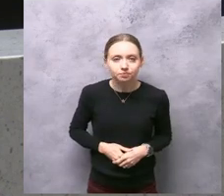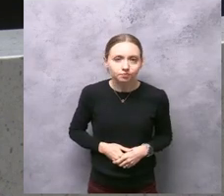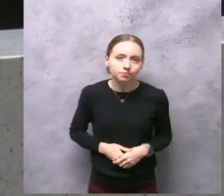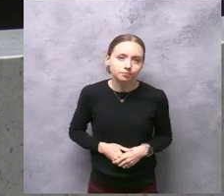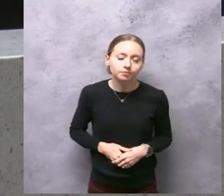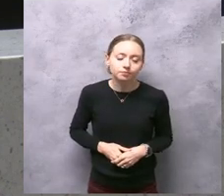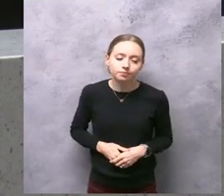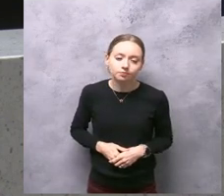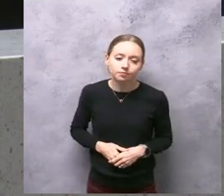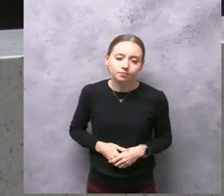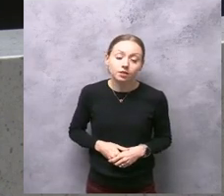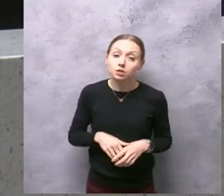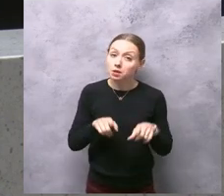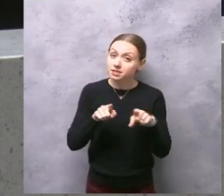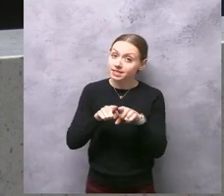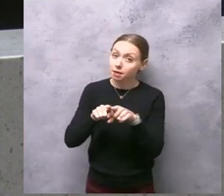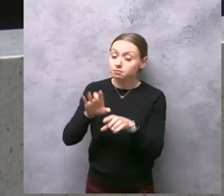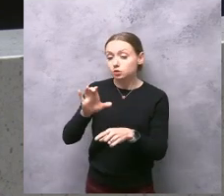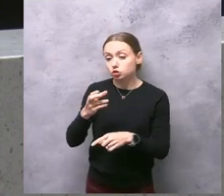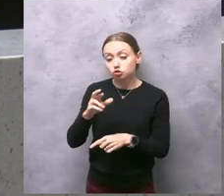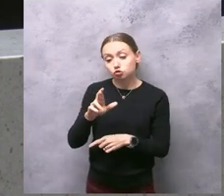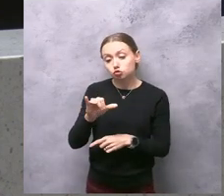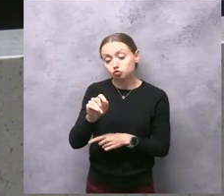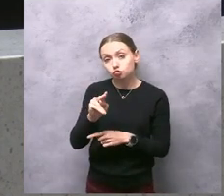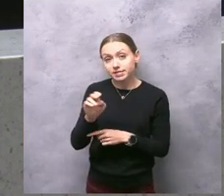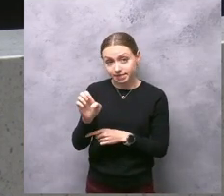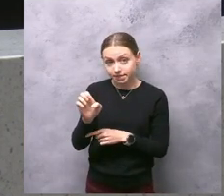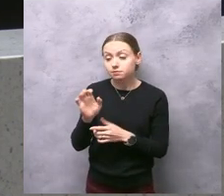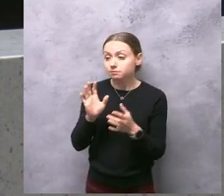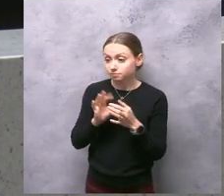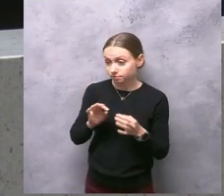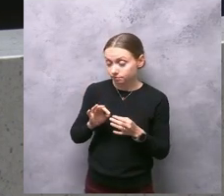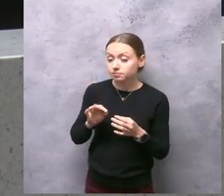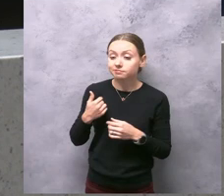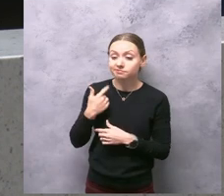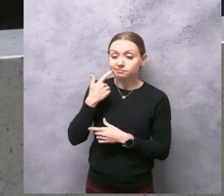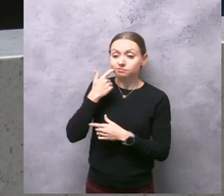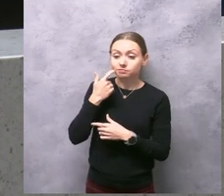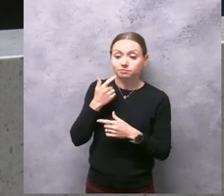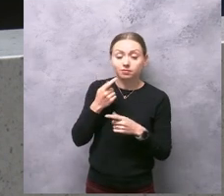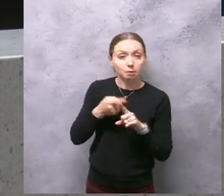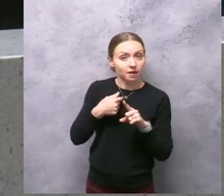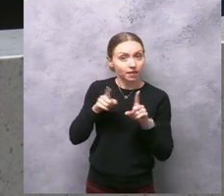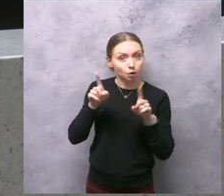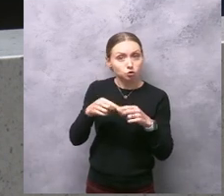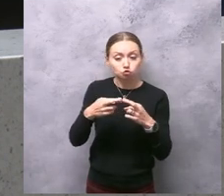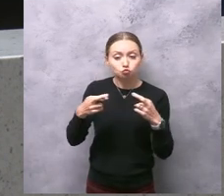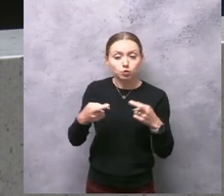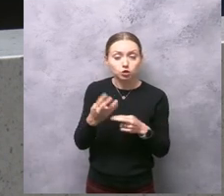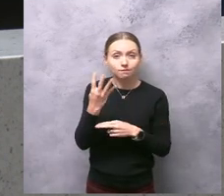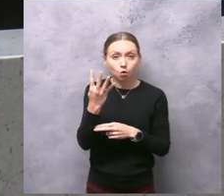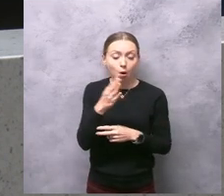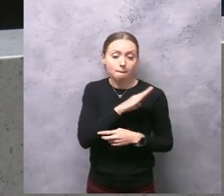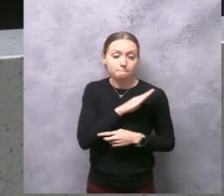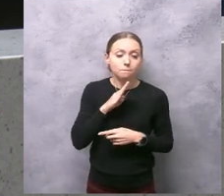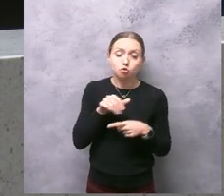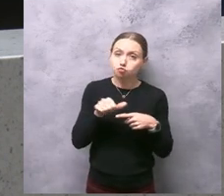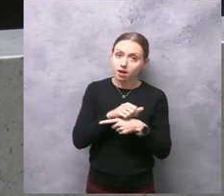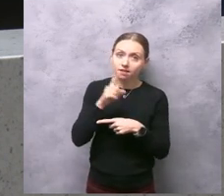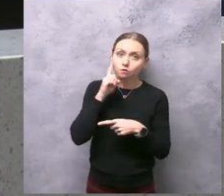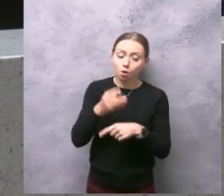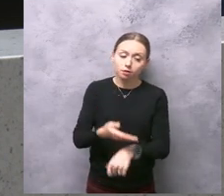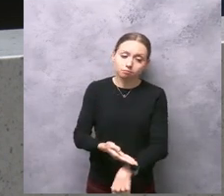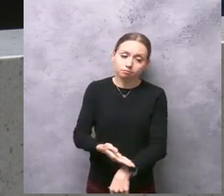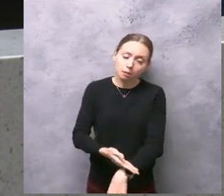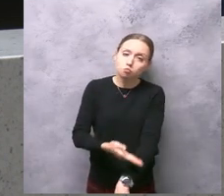so, like Christine, this past month I attended the Region 4 board training on improving student outcomes, so that's